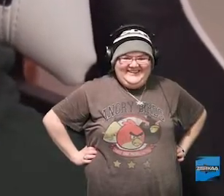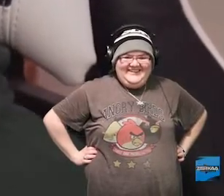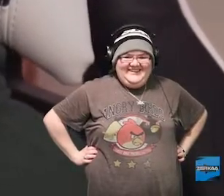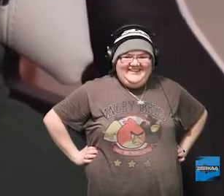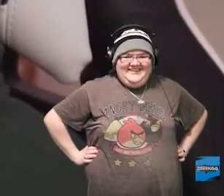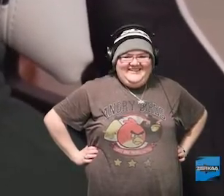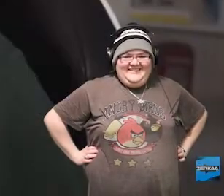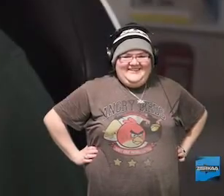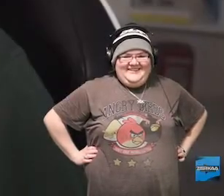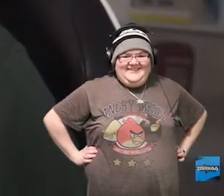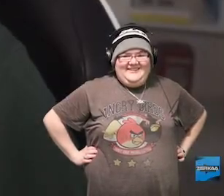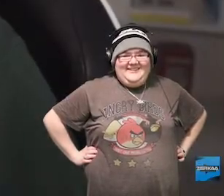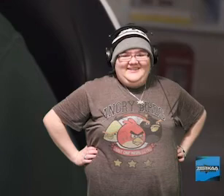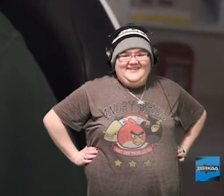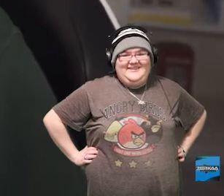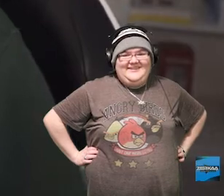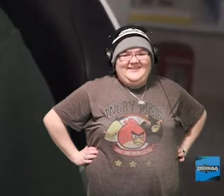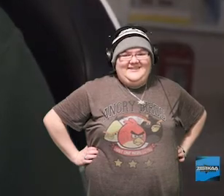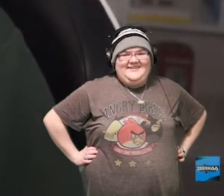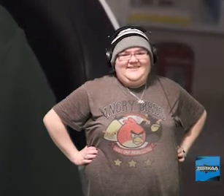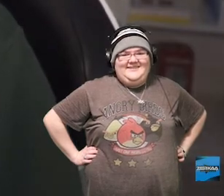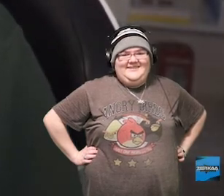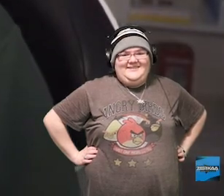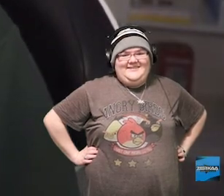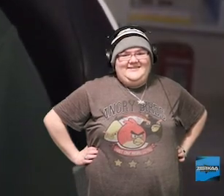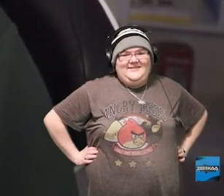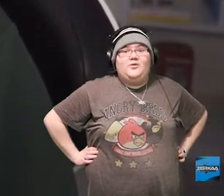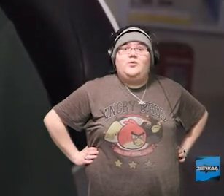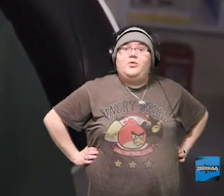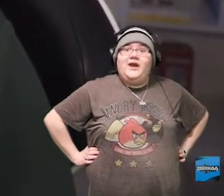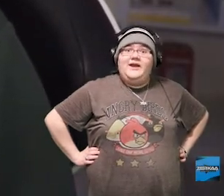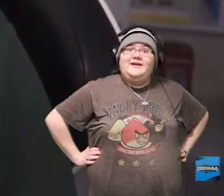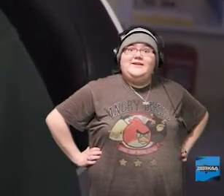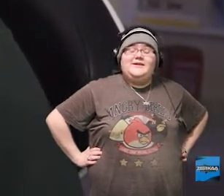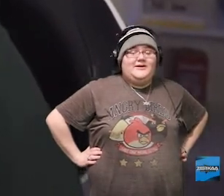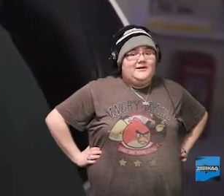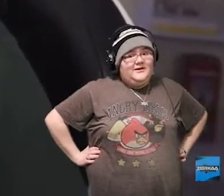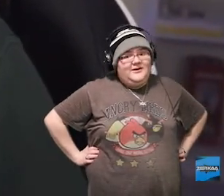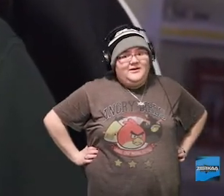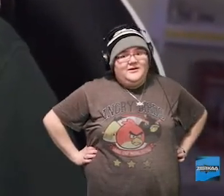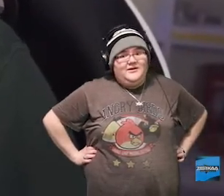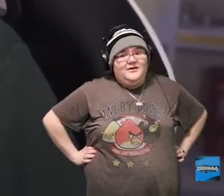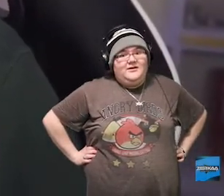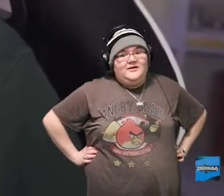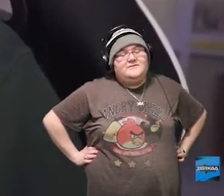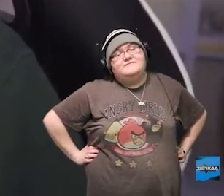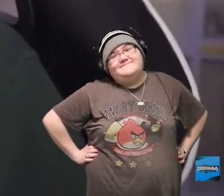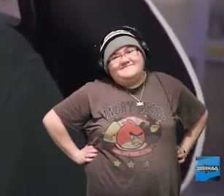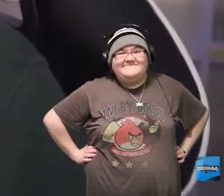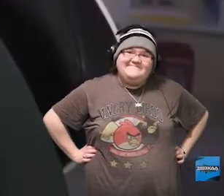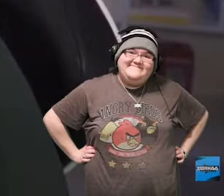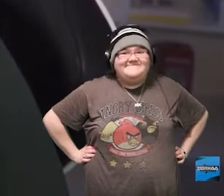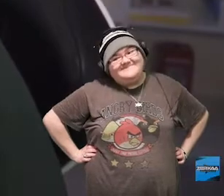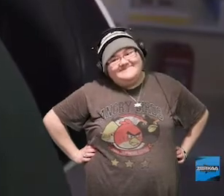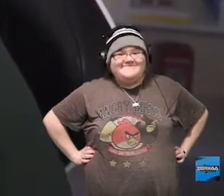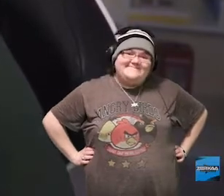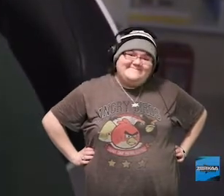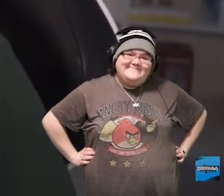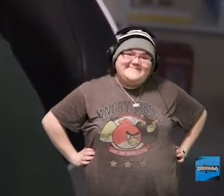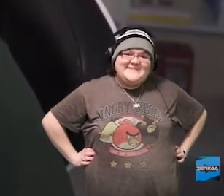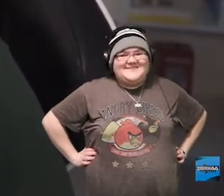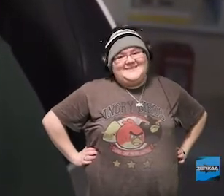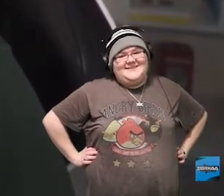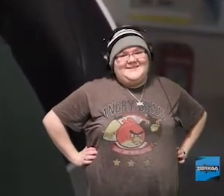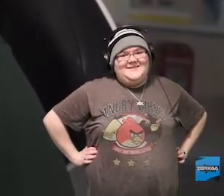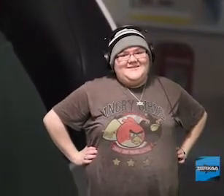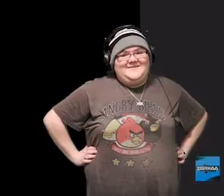god. I'd rate it, I'd back it. No, what'd be sicker if he took on like an actual professional dodgeball team. Right? Maybe he wouldn't actually, because we just get spanked in the face. Like, we actually would get a ball